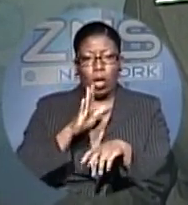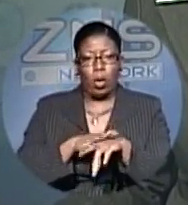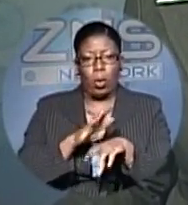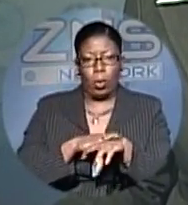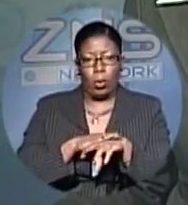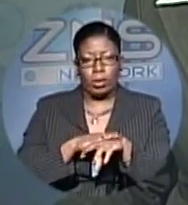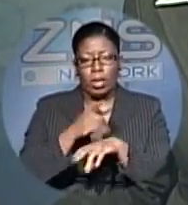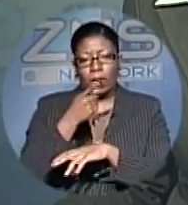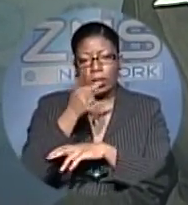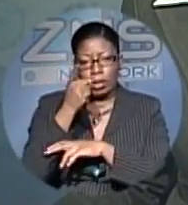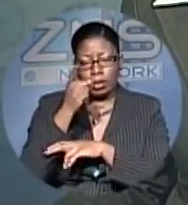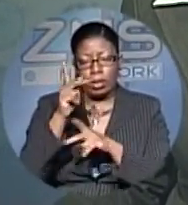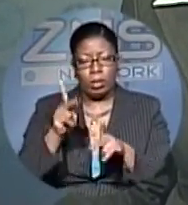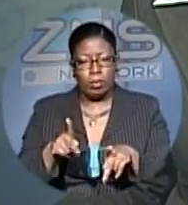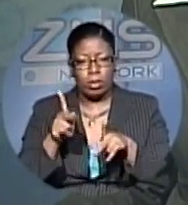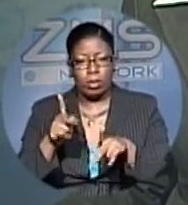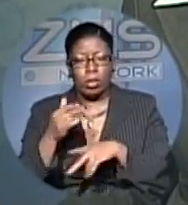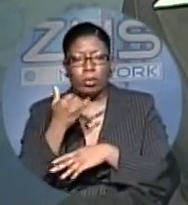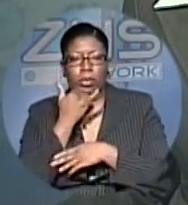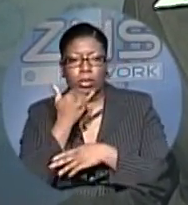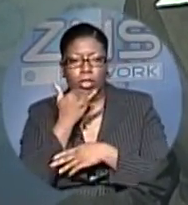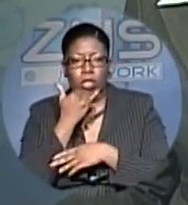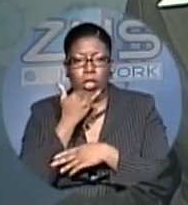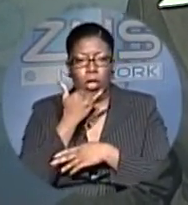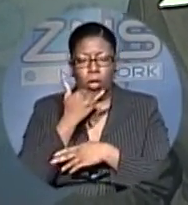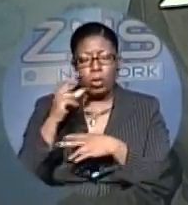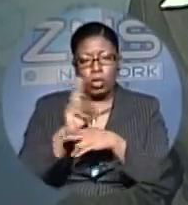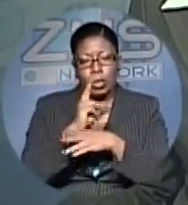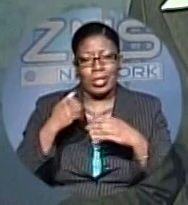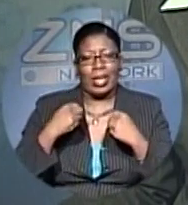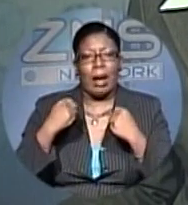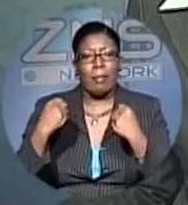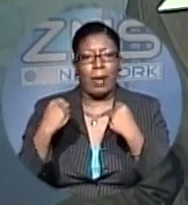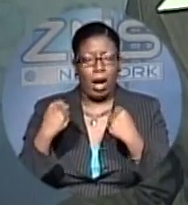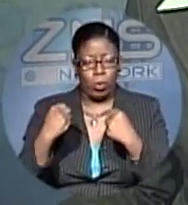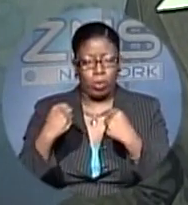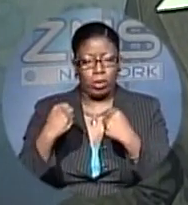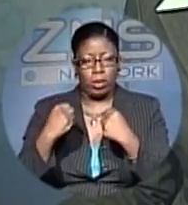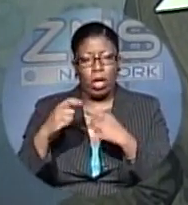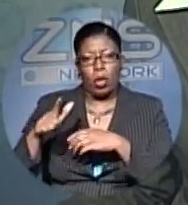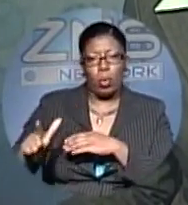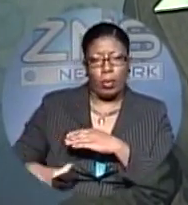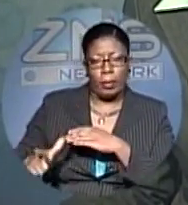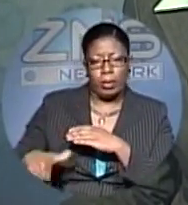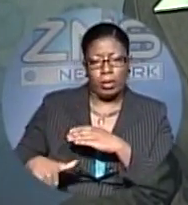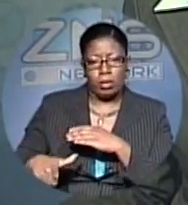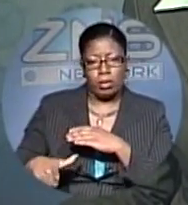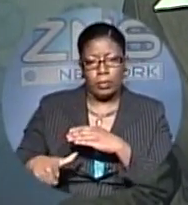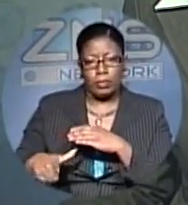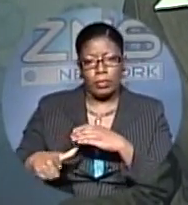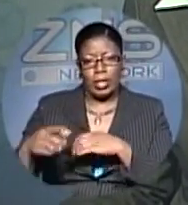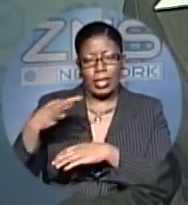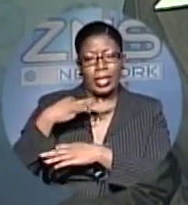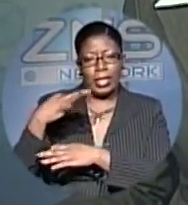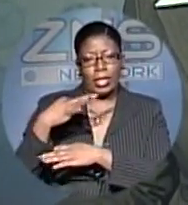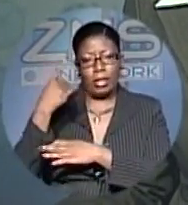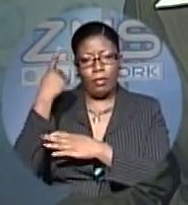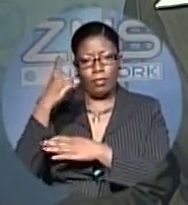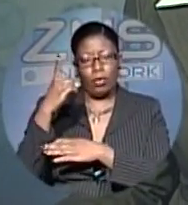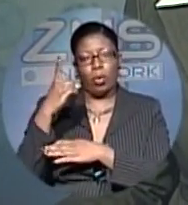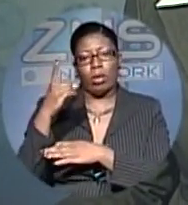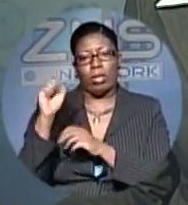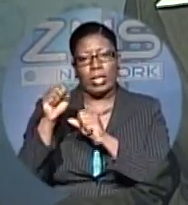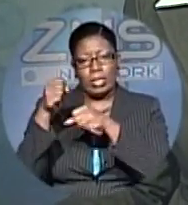offenders, especially those using high-powered weapons. PLP Senator and candidate for Seabreeze, Hope Strawn,